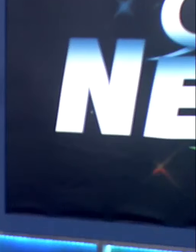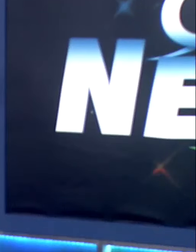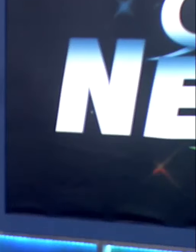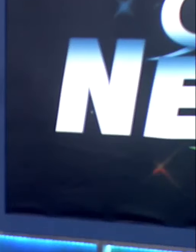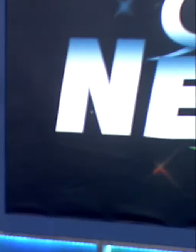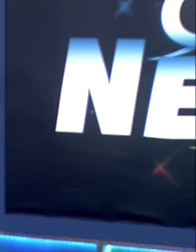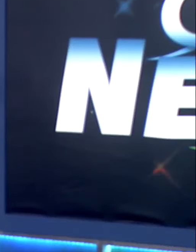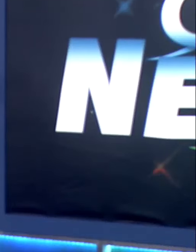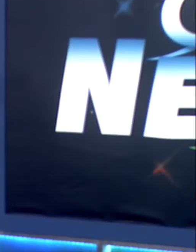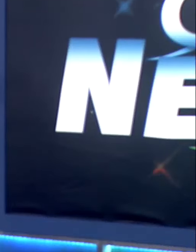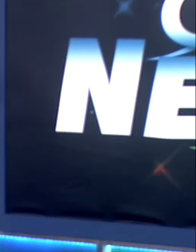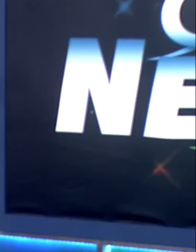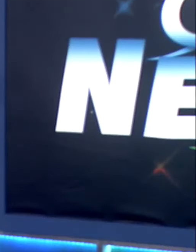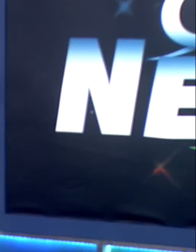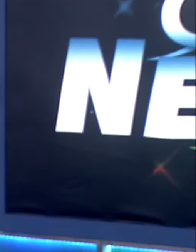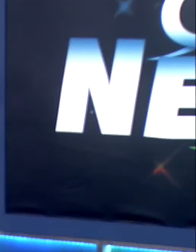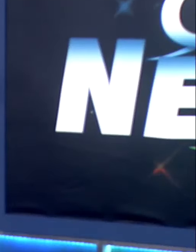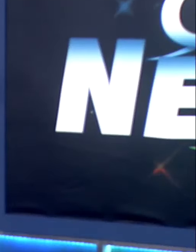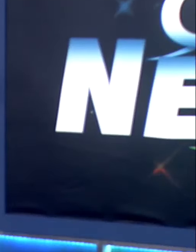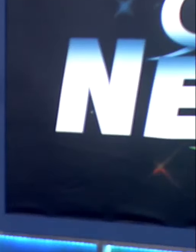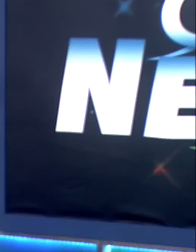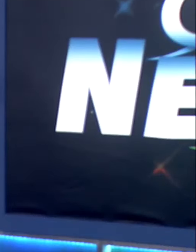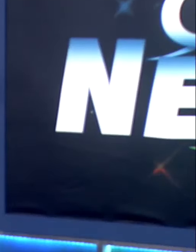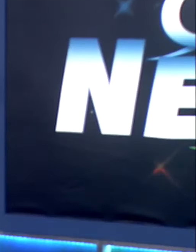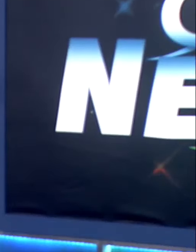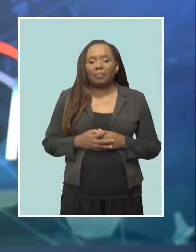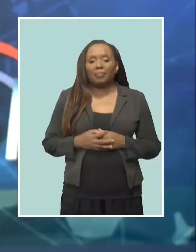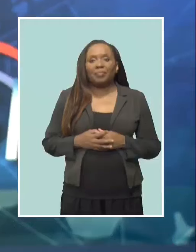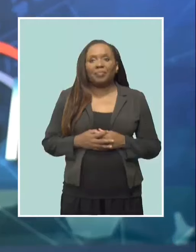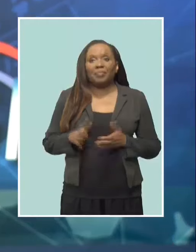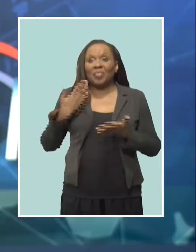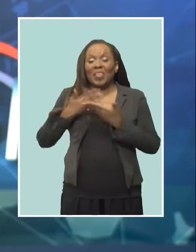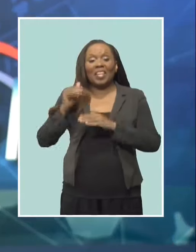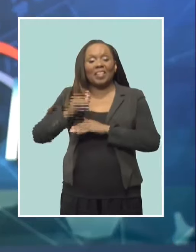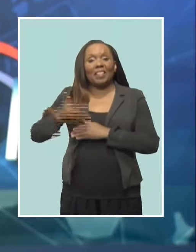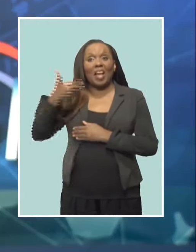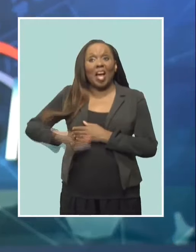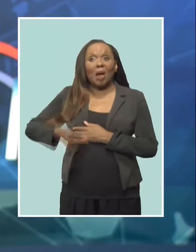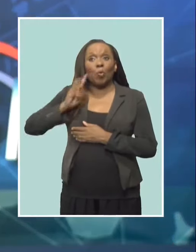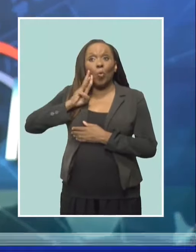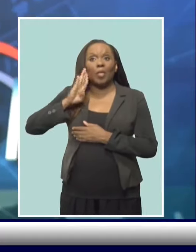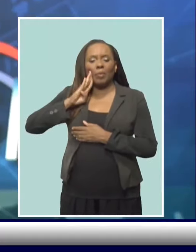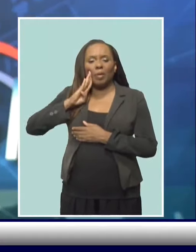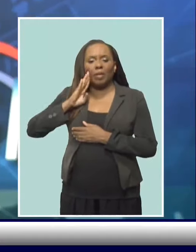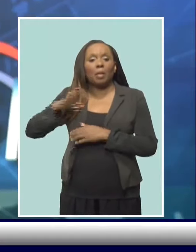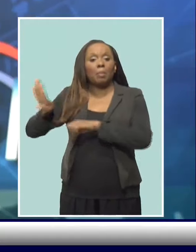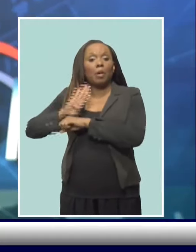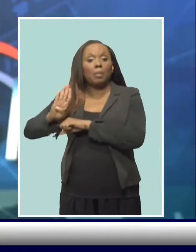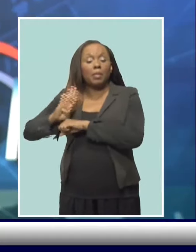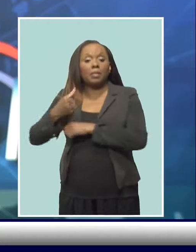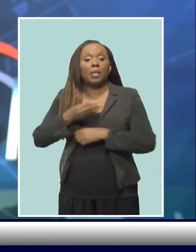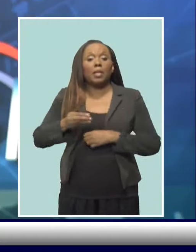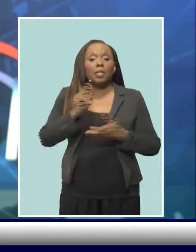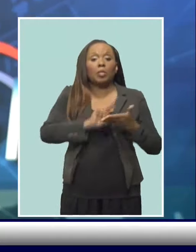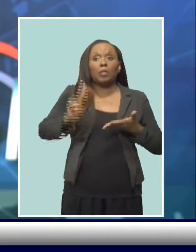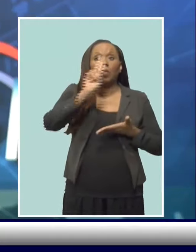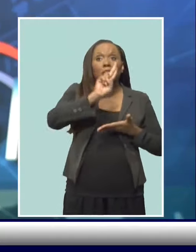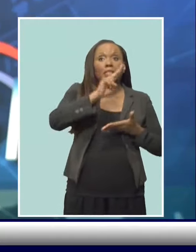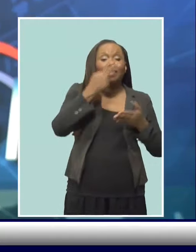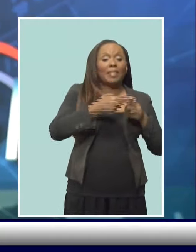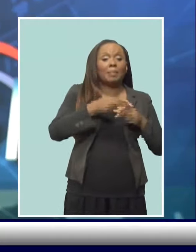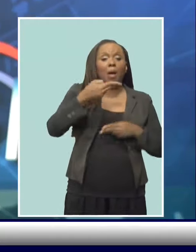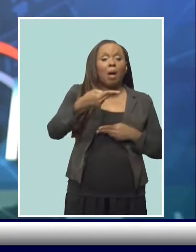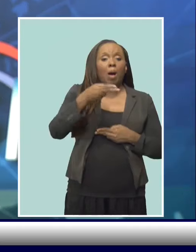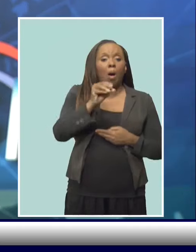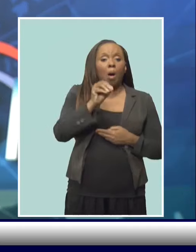A pleasant evening to you. Welcome to the CBC NewsNight. I'm Wendy Burke. Barbados is collaborating with Howard University to establish